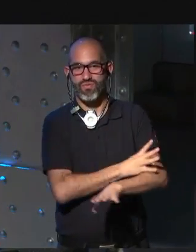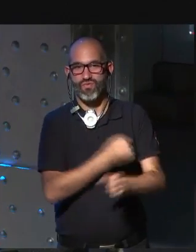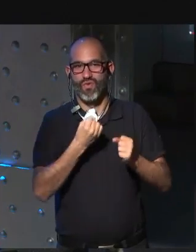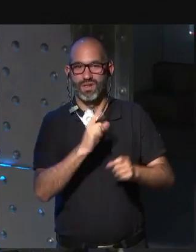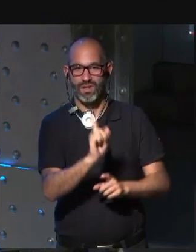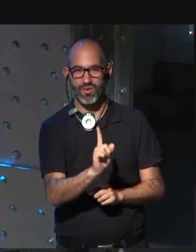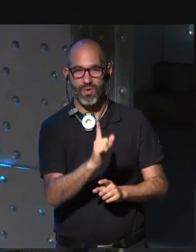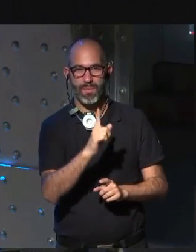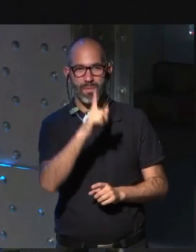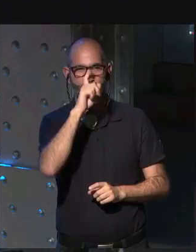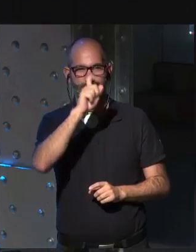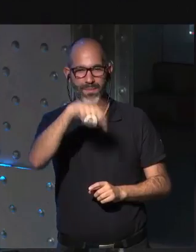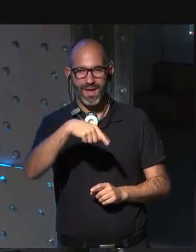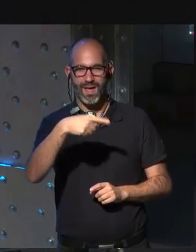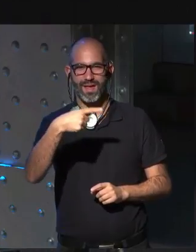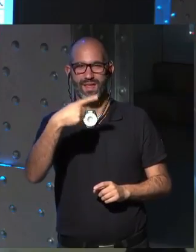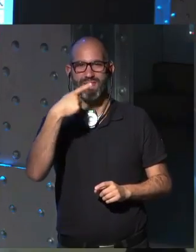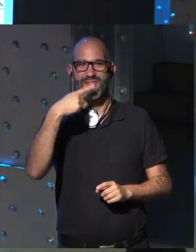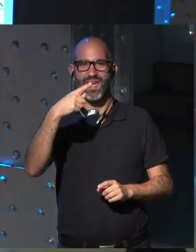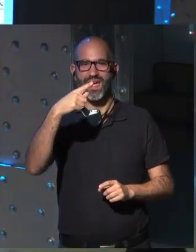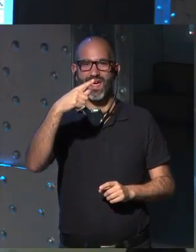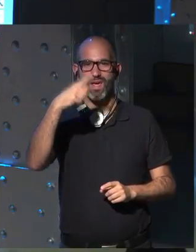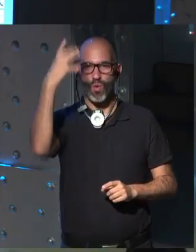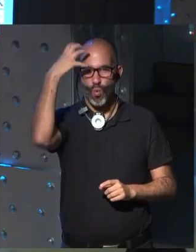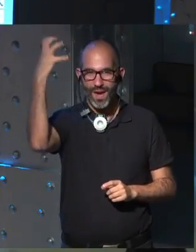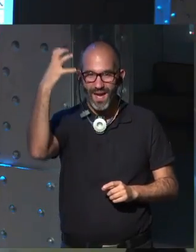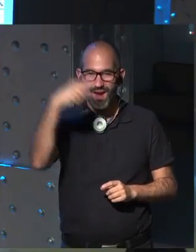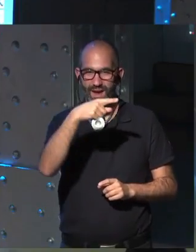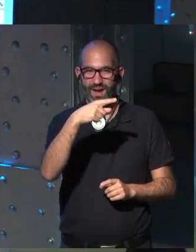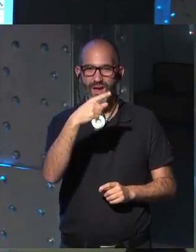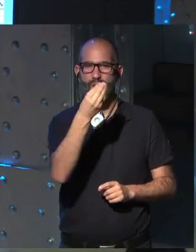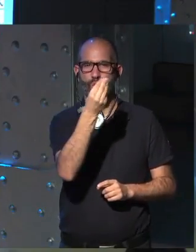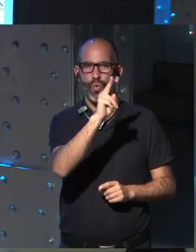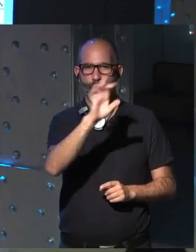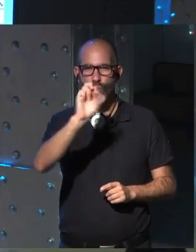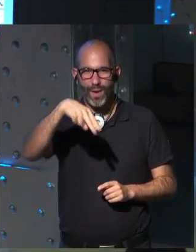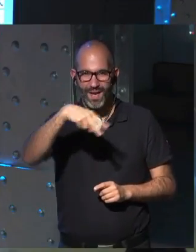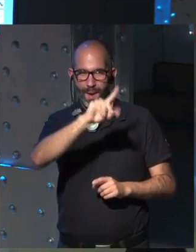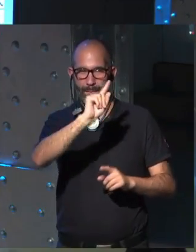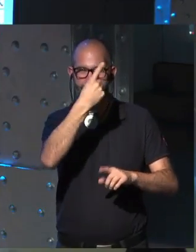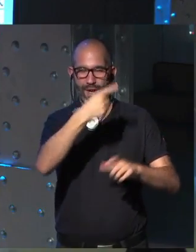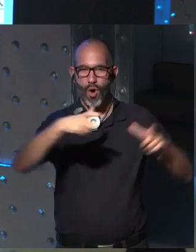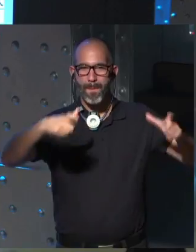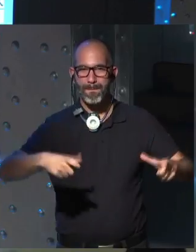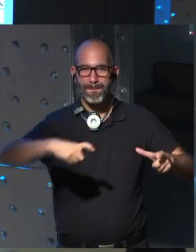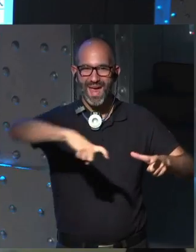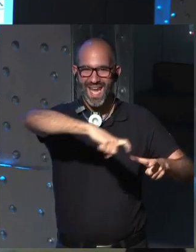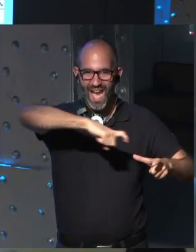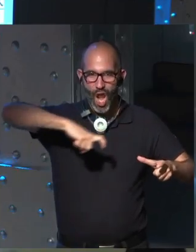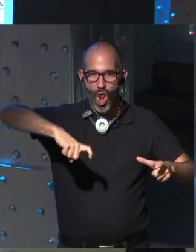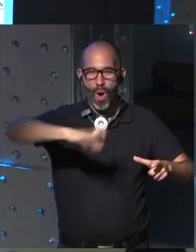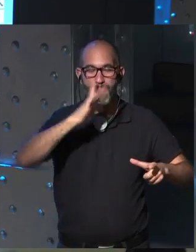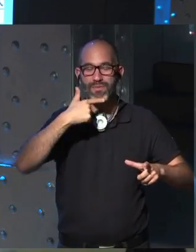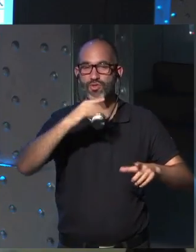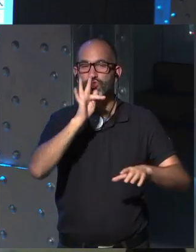flamenco record, and I remember the greatest hits of Queen. I think that's probably the first album I bought, a vinyl album. There weren't